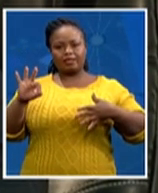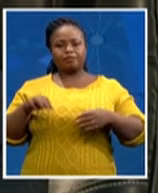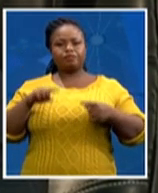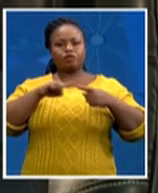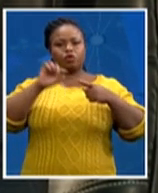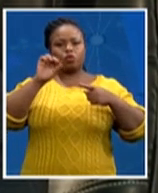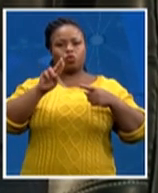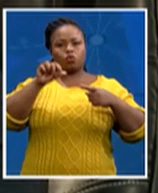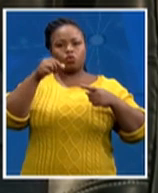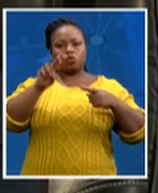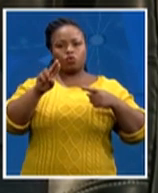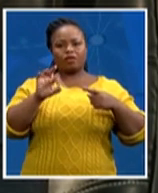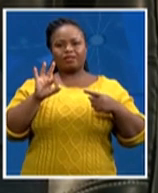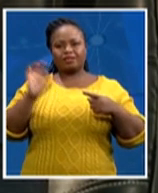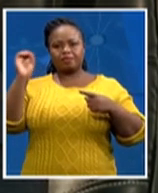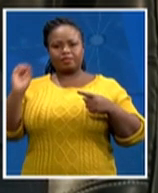it's 1%,